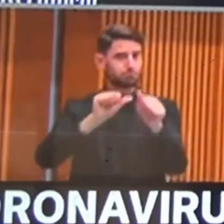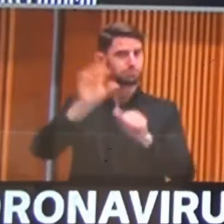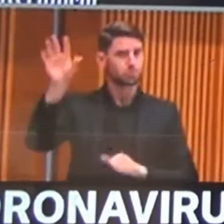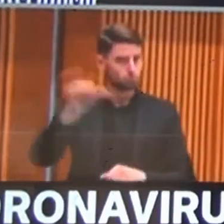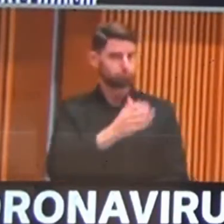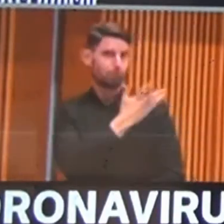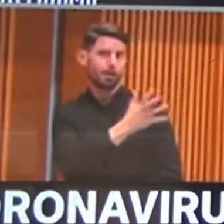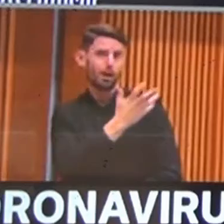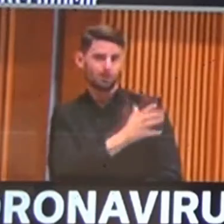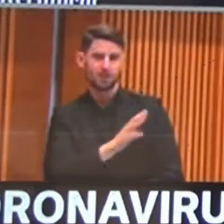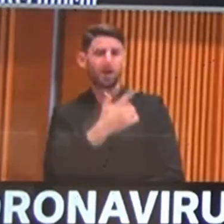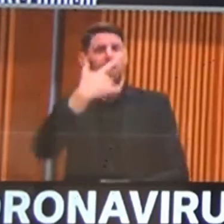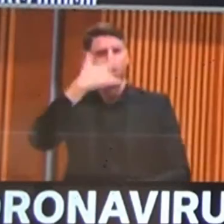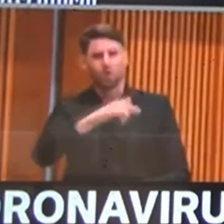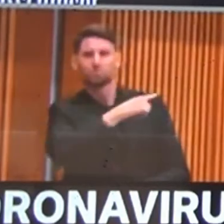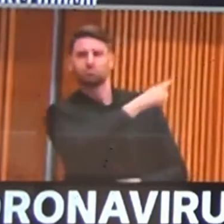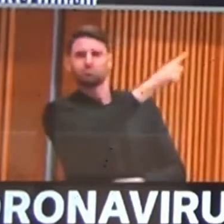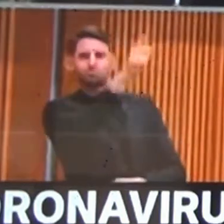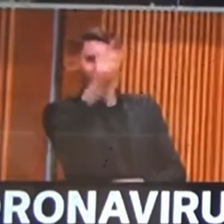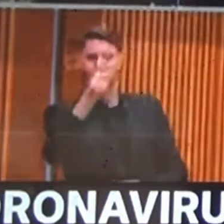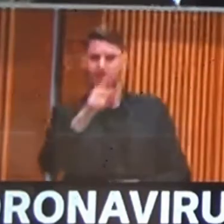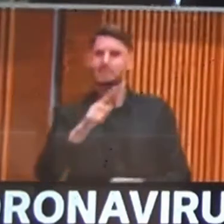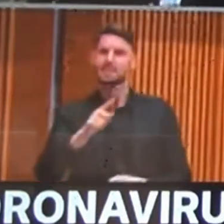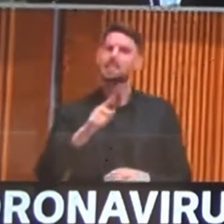in the fortunate position of facing fewer. Tony?